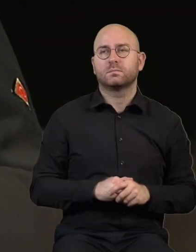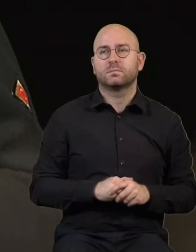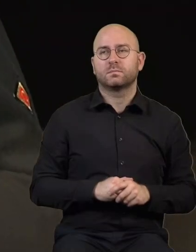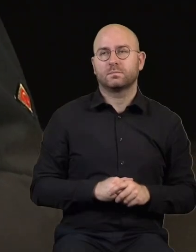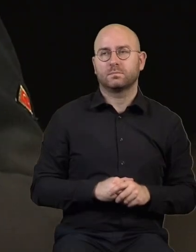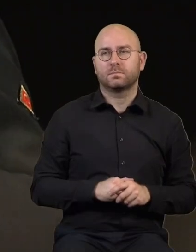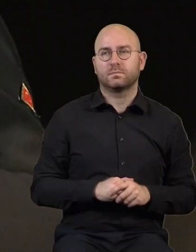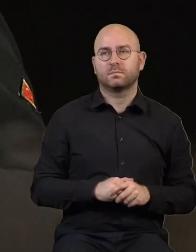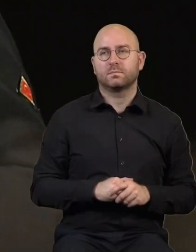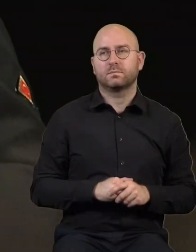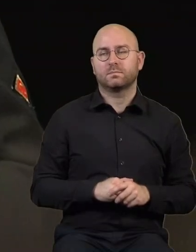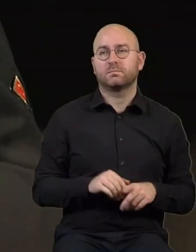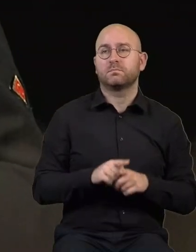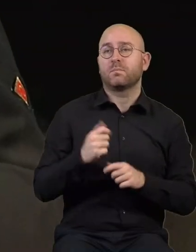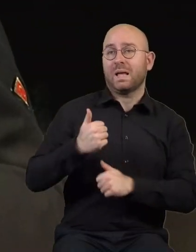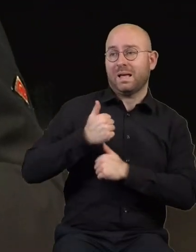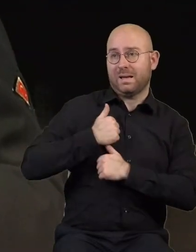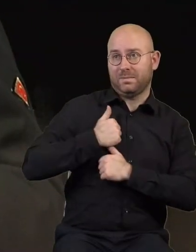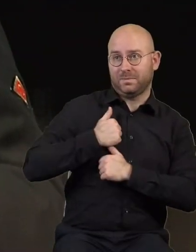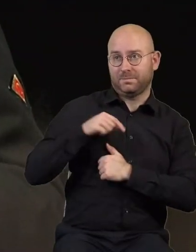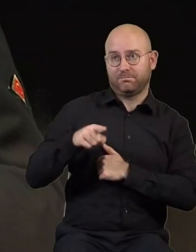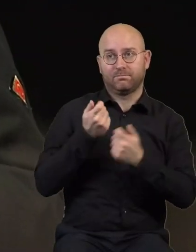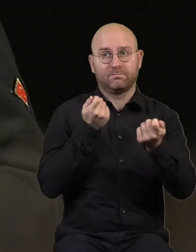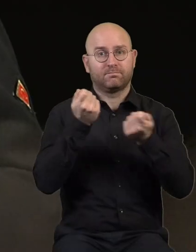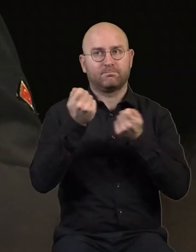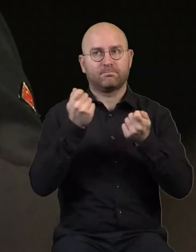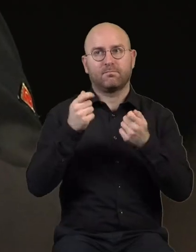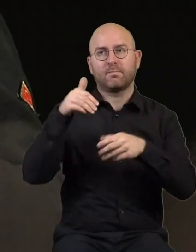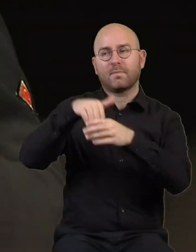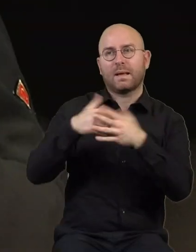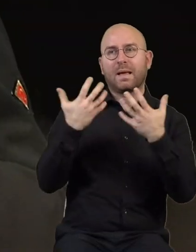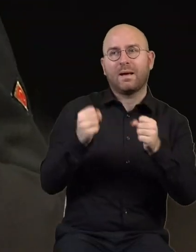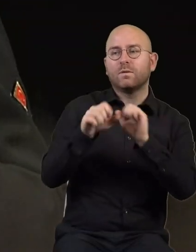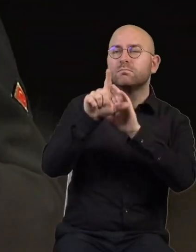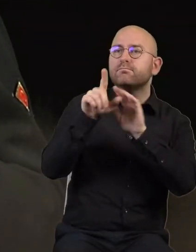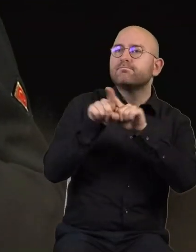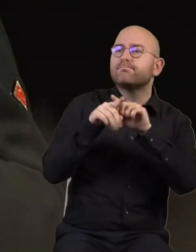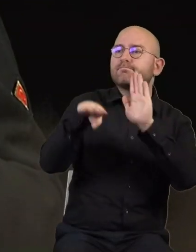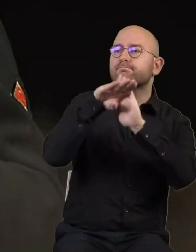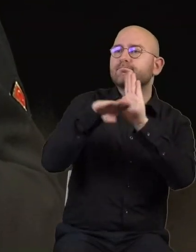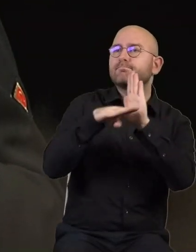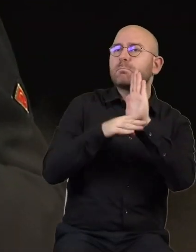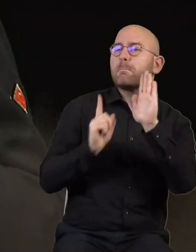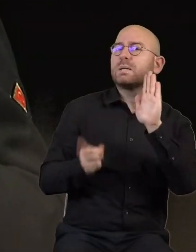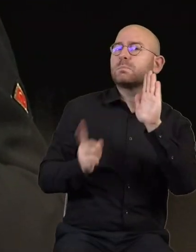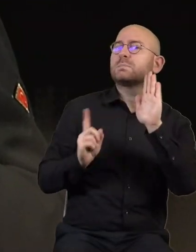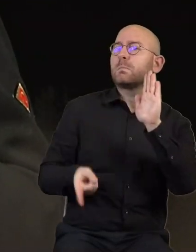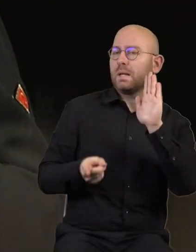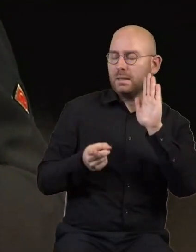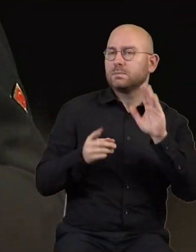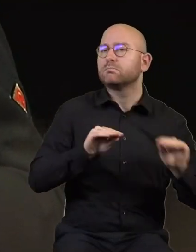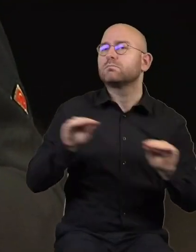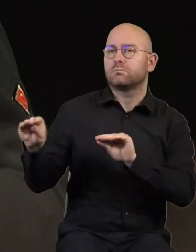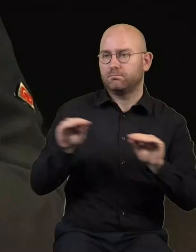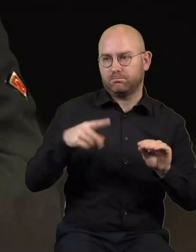third revision, but then we set the military standards, the military network, the military criteria